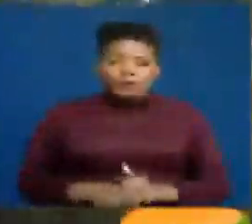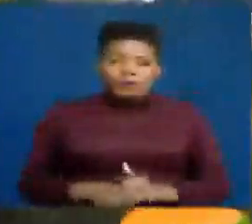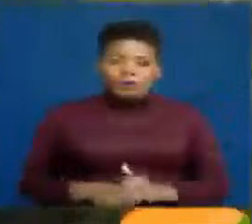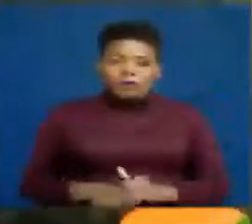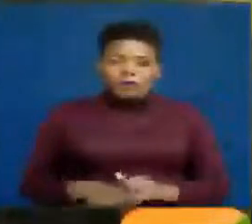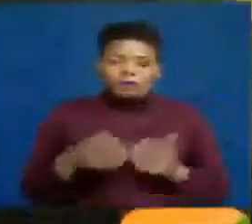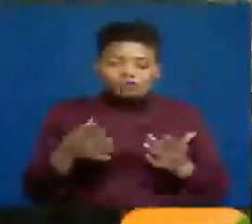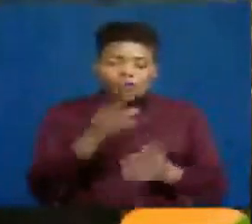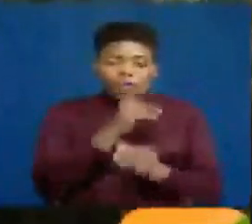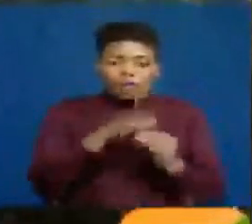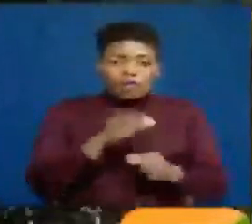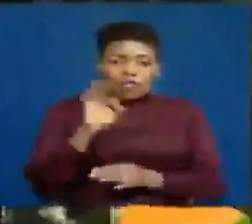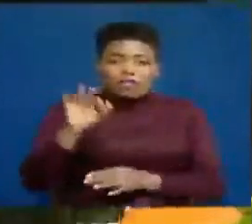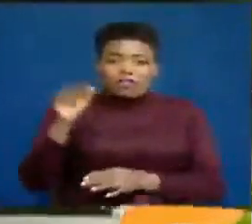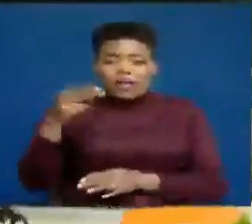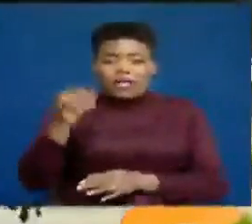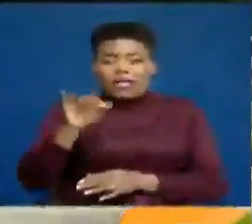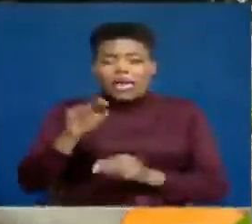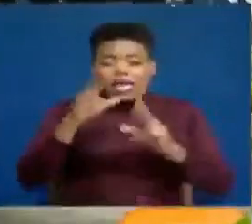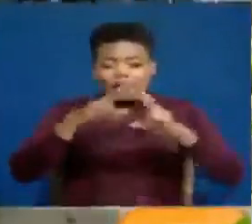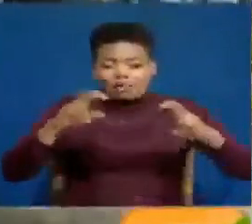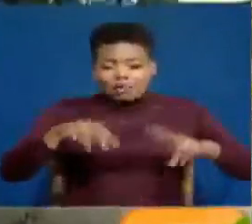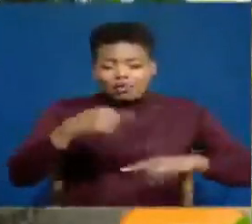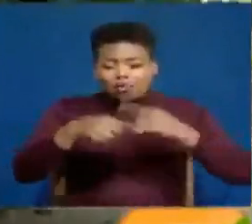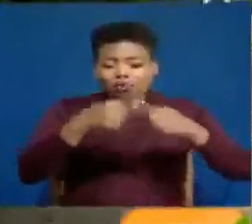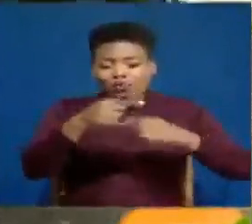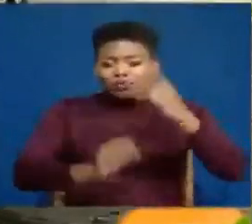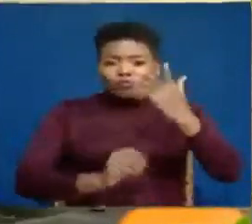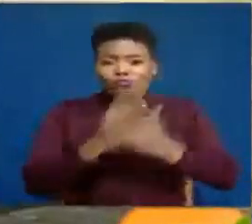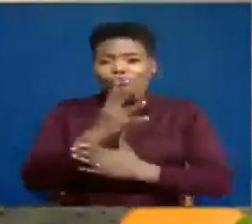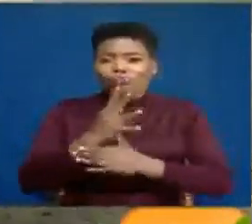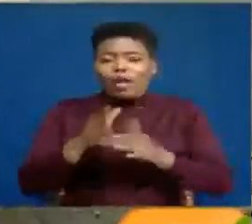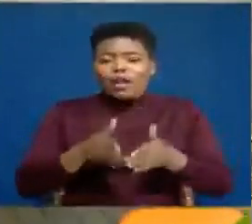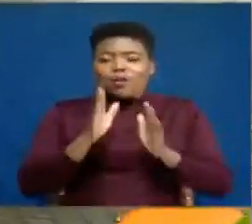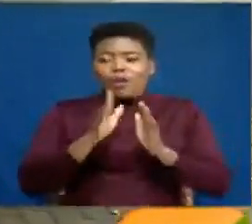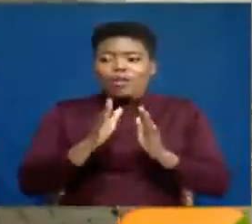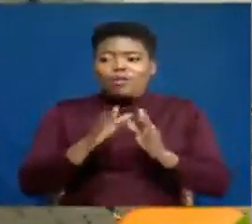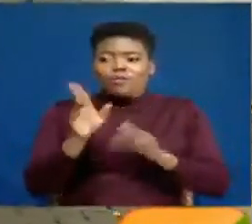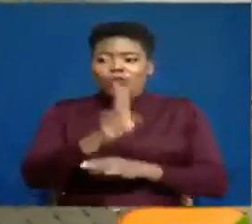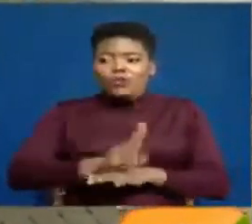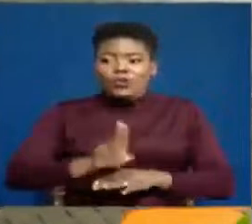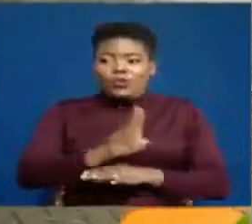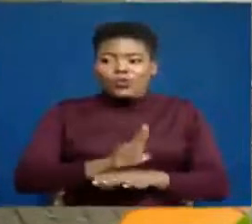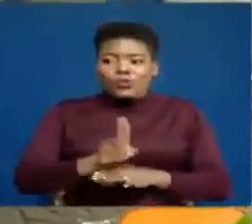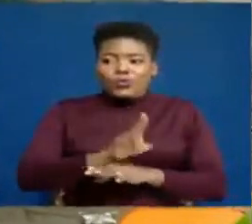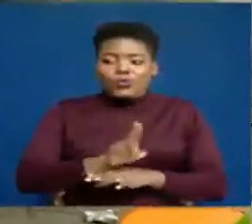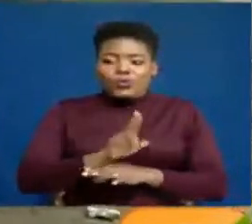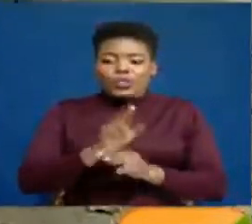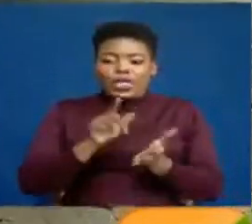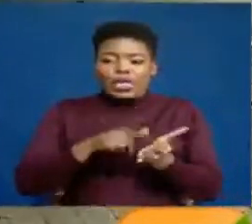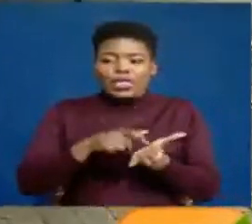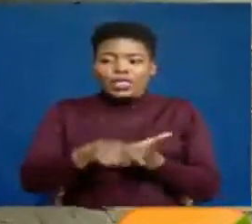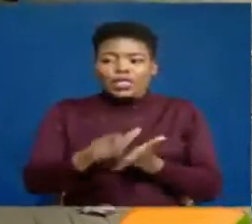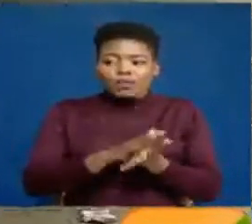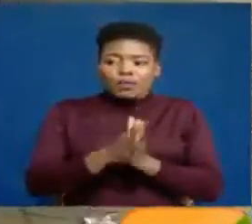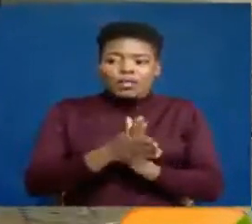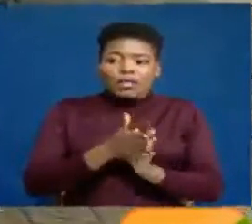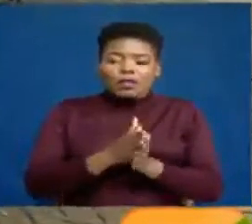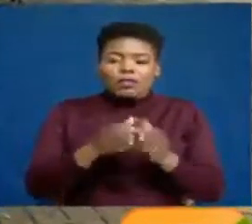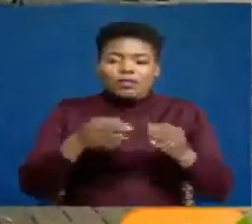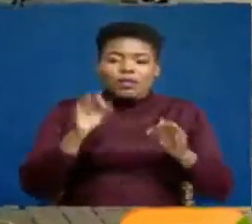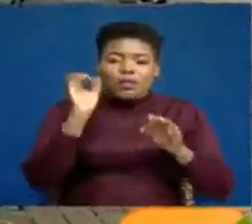According to Dr. Fathia, the research is ongoing to come up with a viable way of using insects without releasing them into